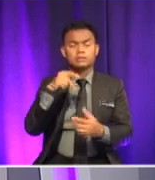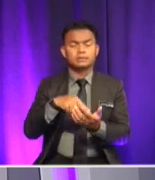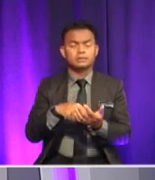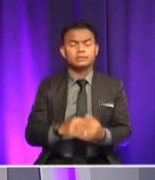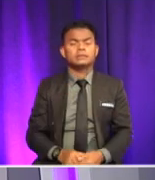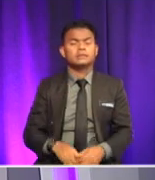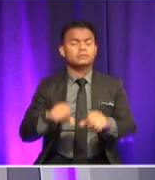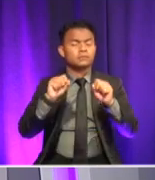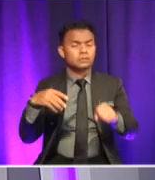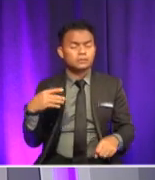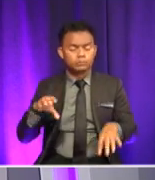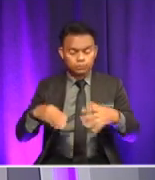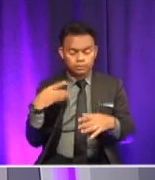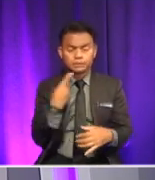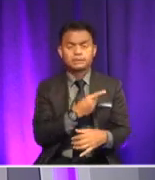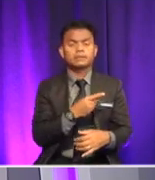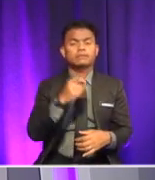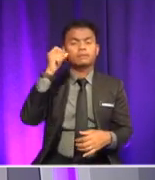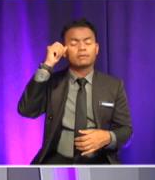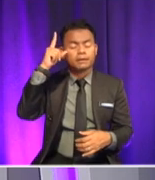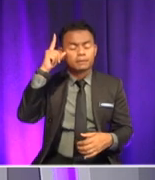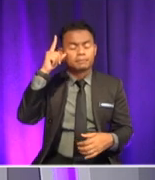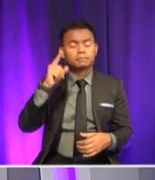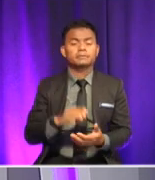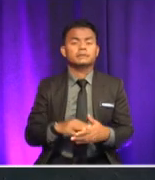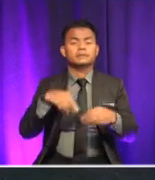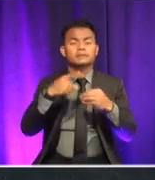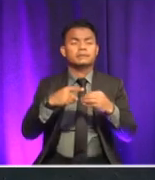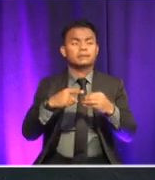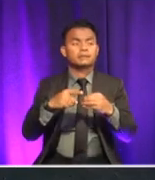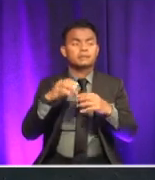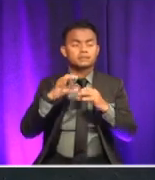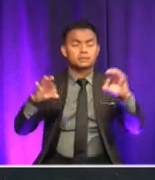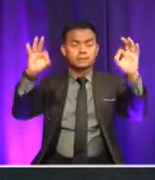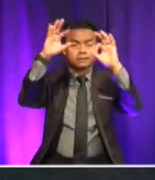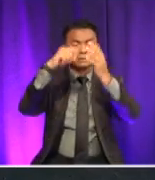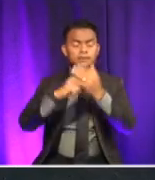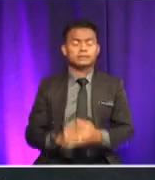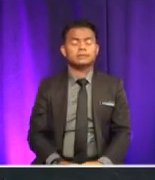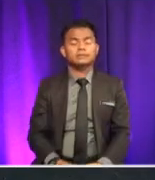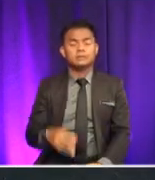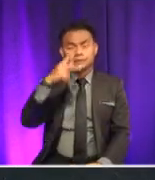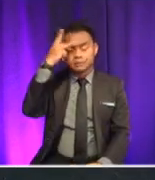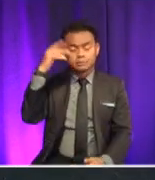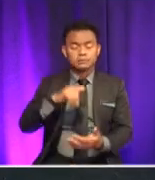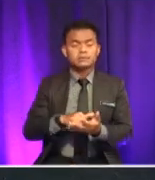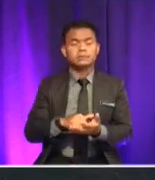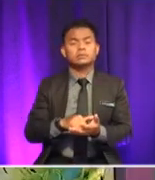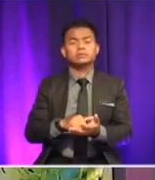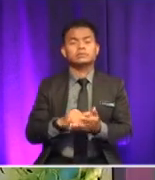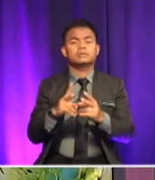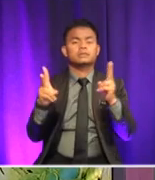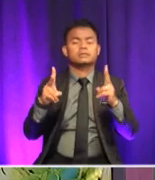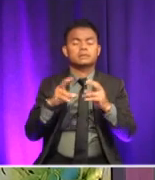better to understand the full story? Yes, absolutely. That's why revising is important. And